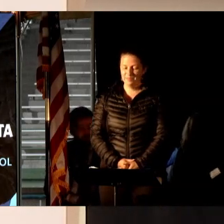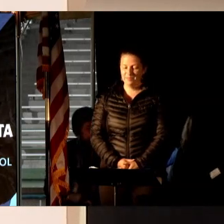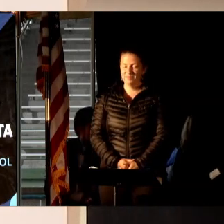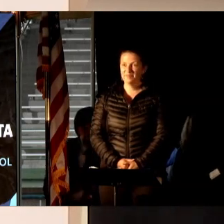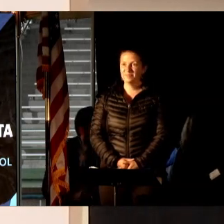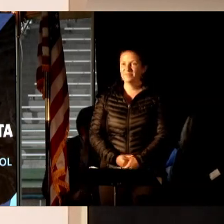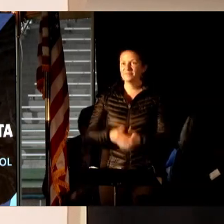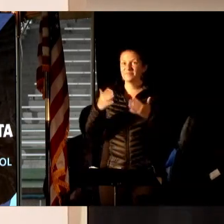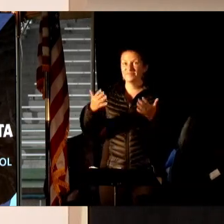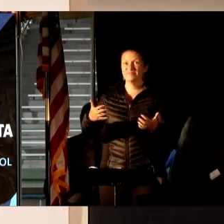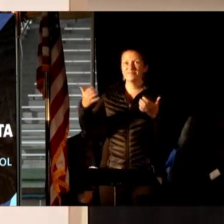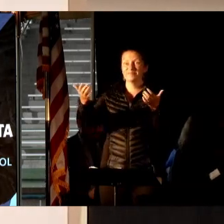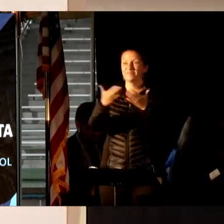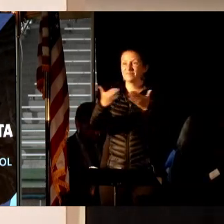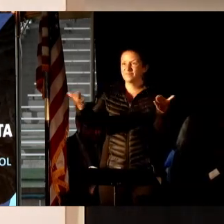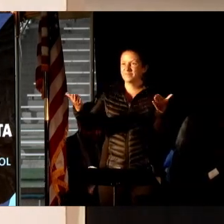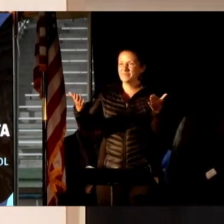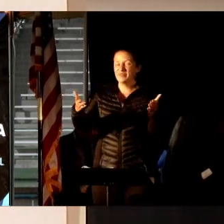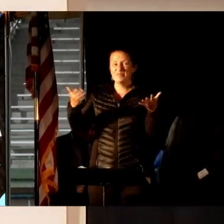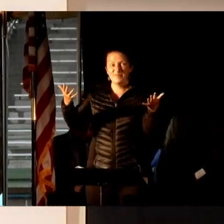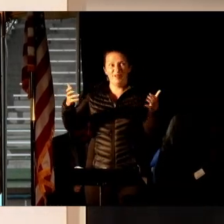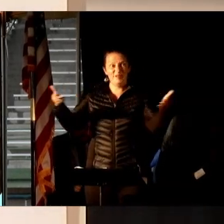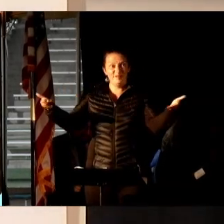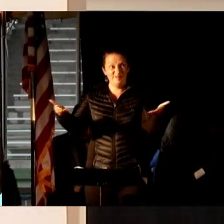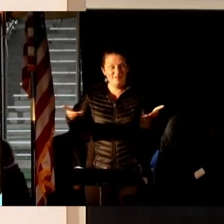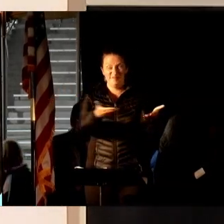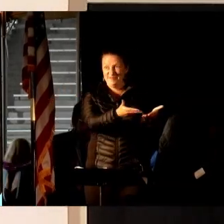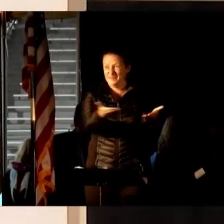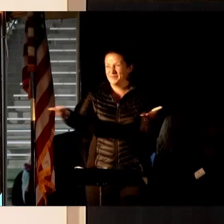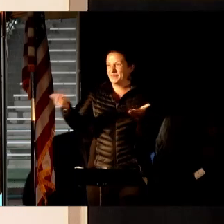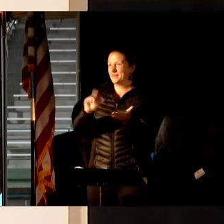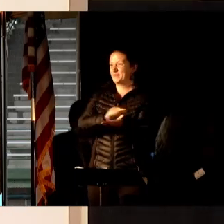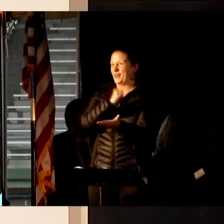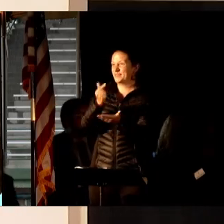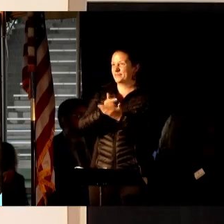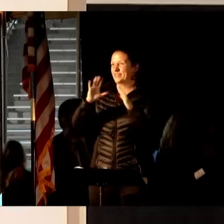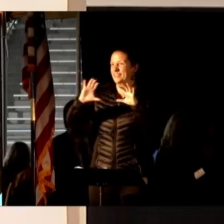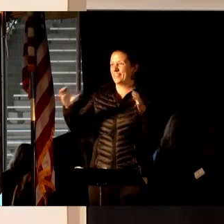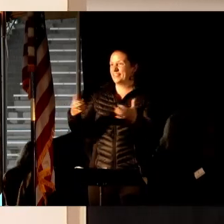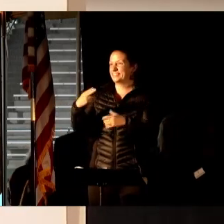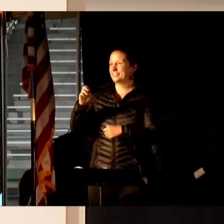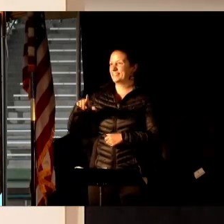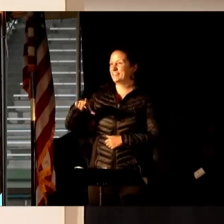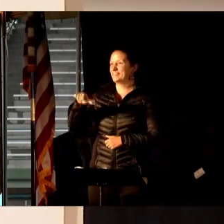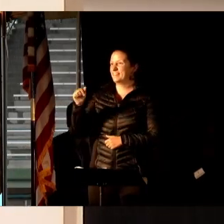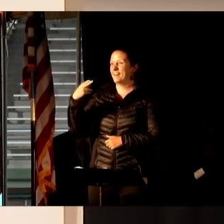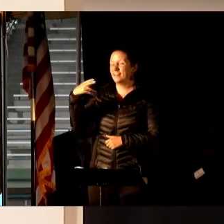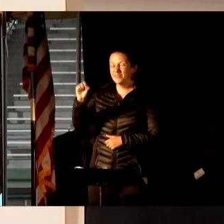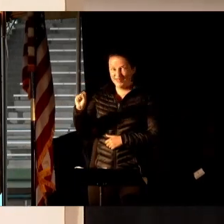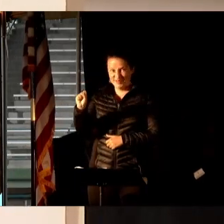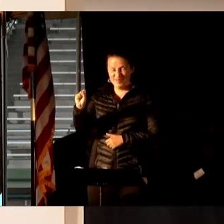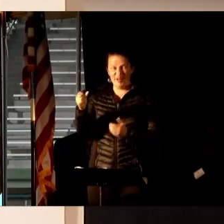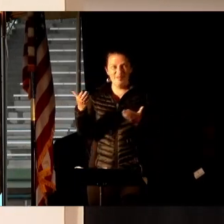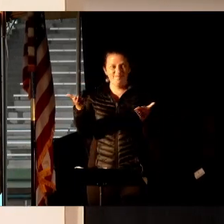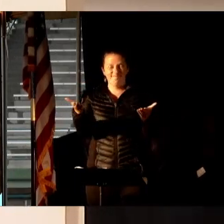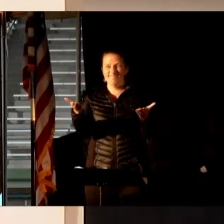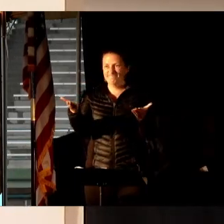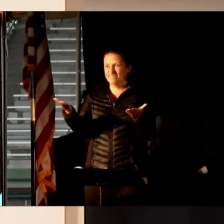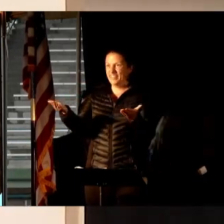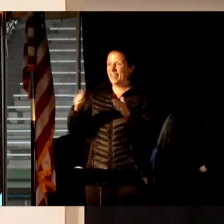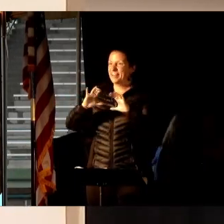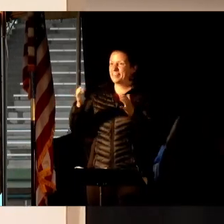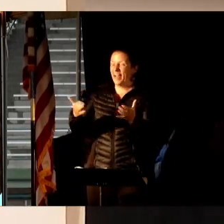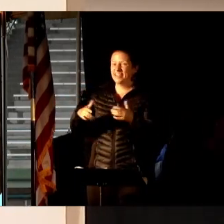Ladies and gentlemen, I present to you our graduating class of Henrietta Lacks Health and Bioscience High School. Class